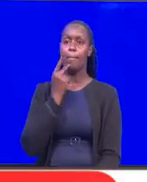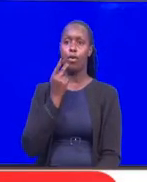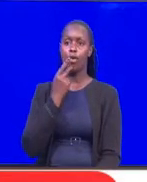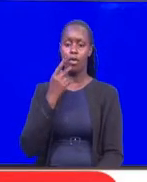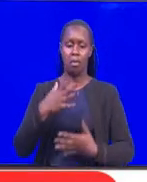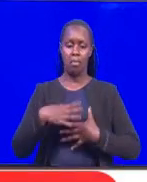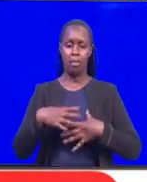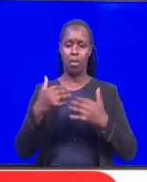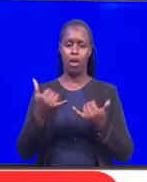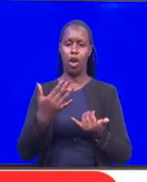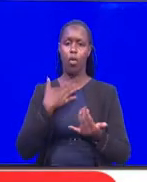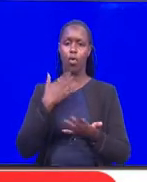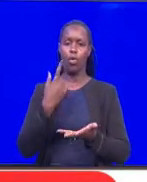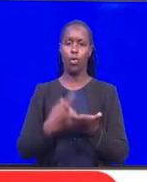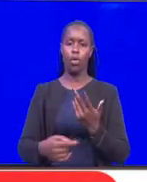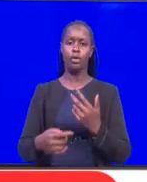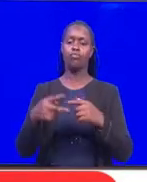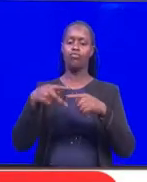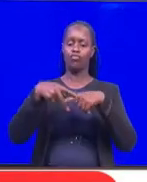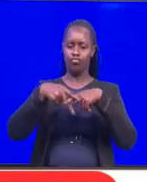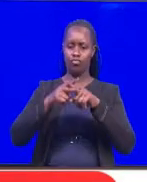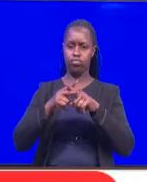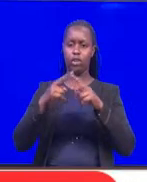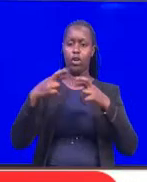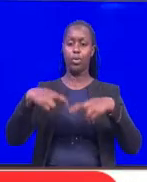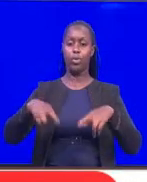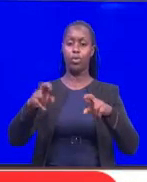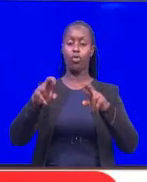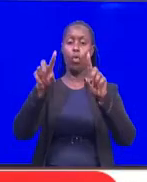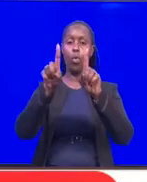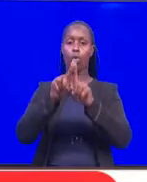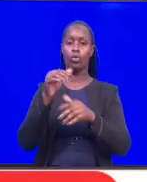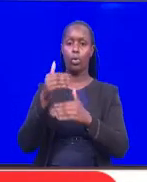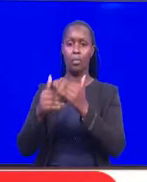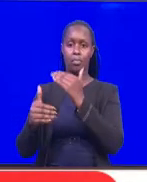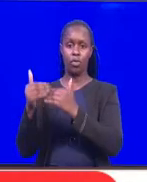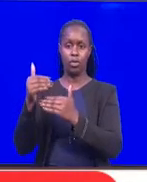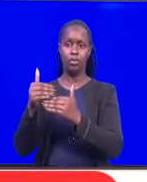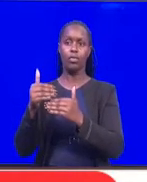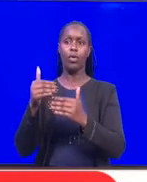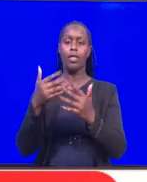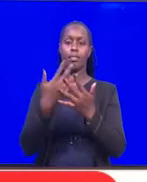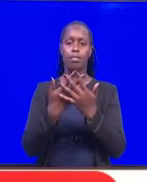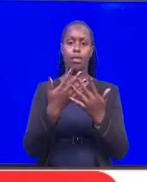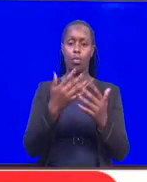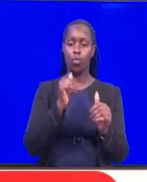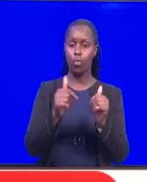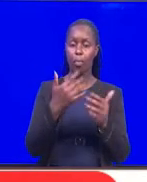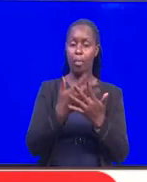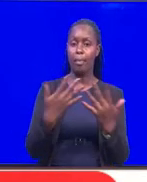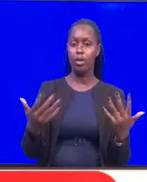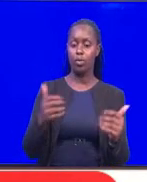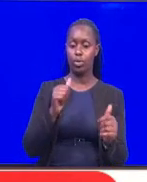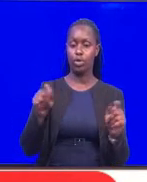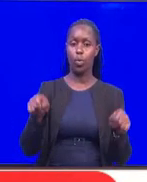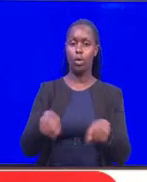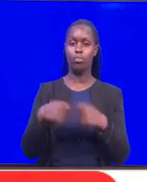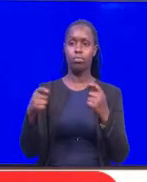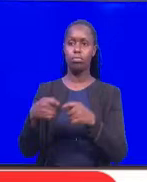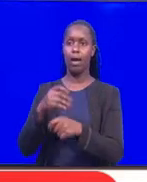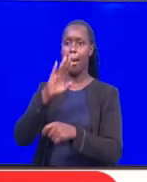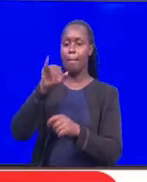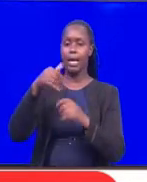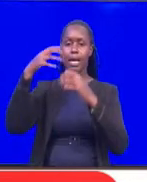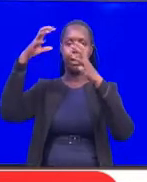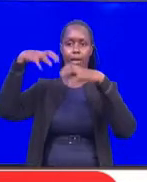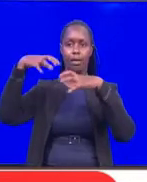refurbishing and mending of roads and infrastructure that were destroyed by rains that pounded the county since yesterday.